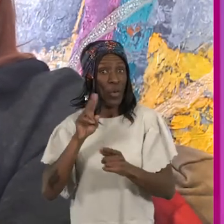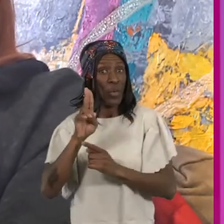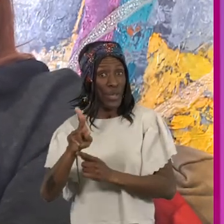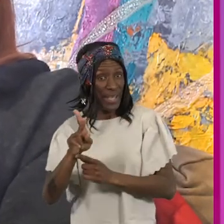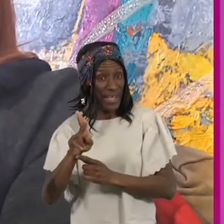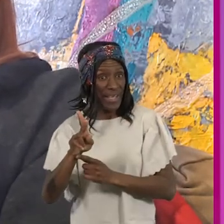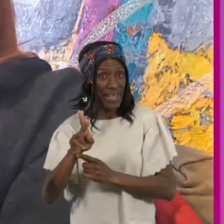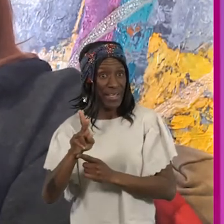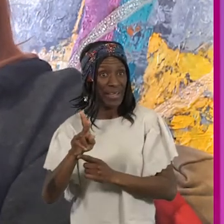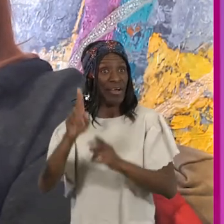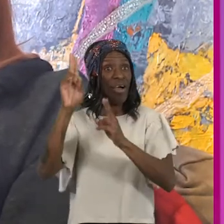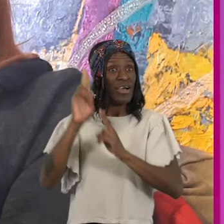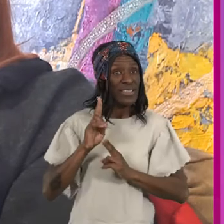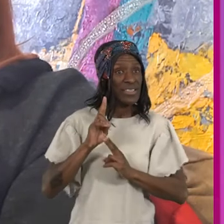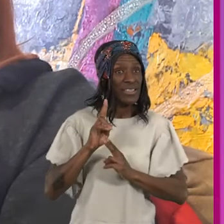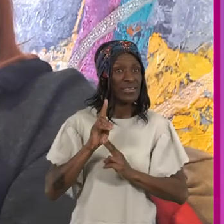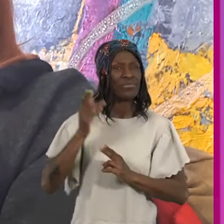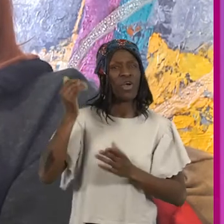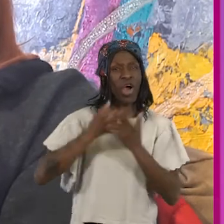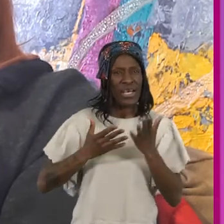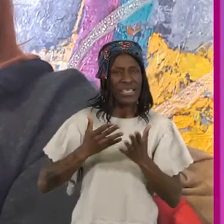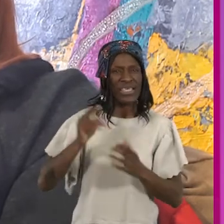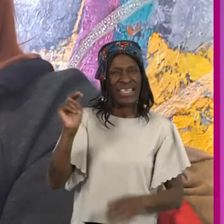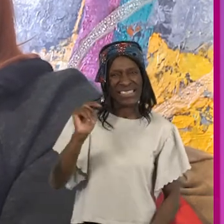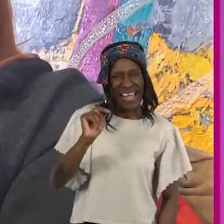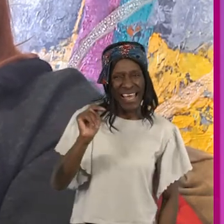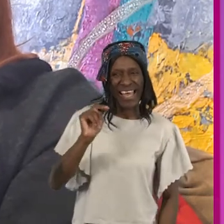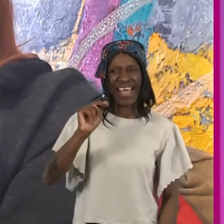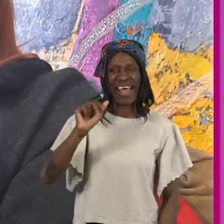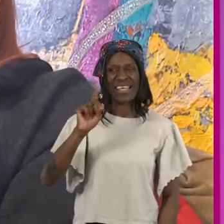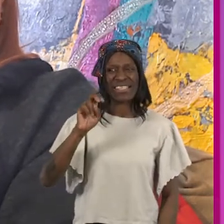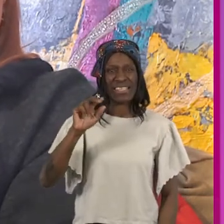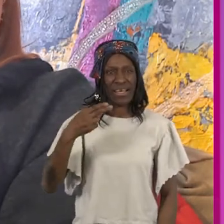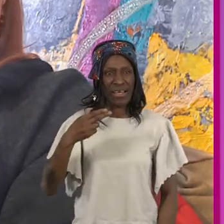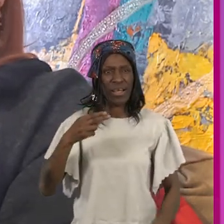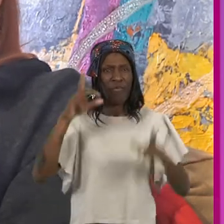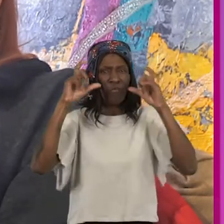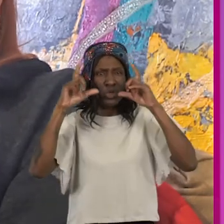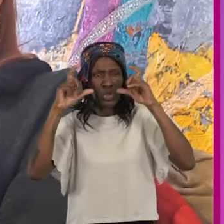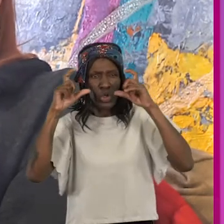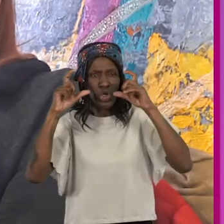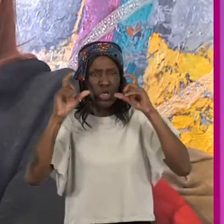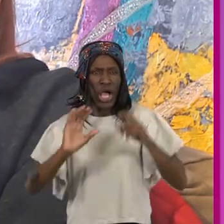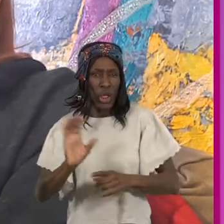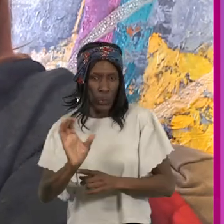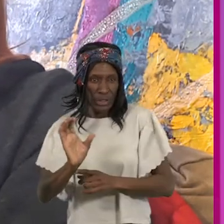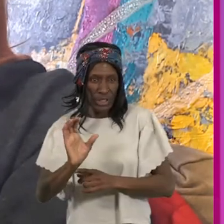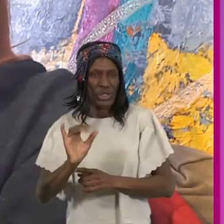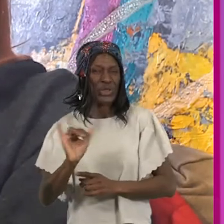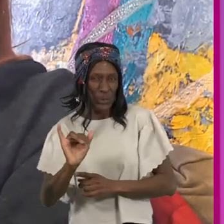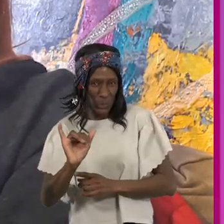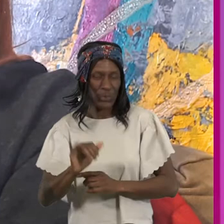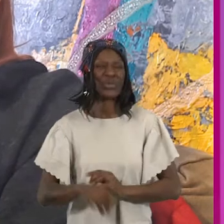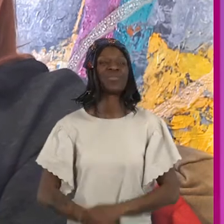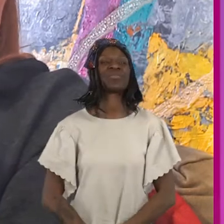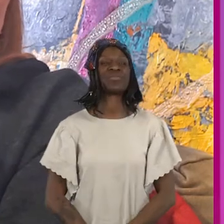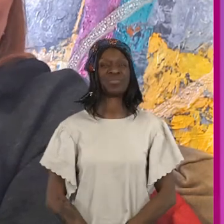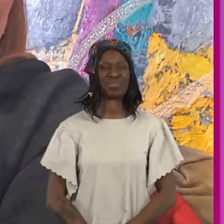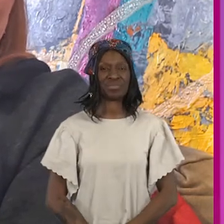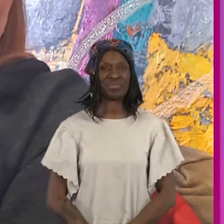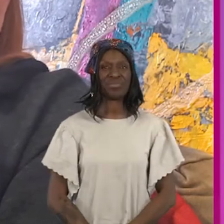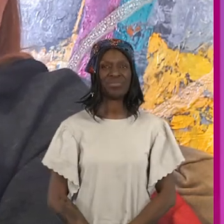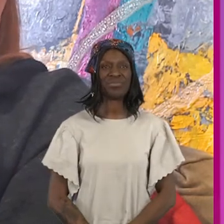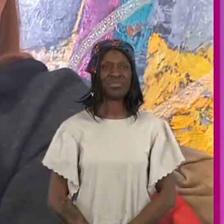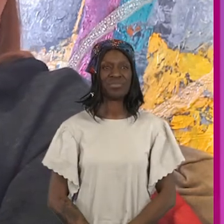UK. We had guest artist Naden Pohn and nature photographer Catherine Gardner on the roster as well.